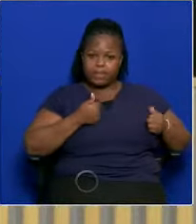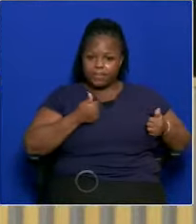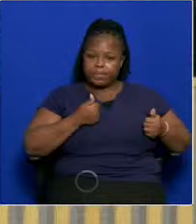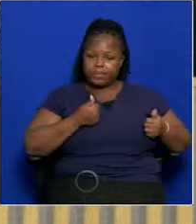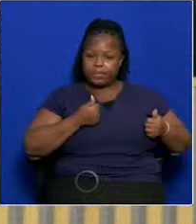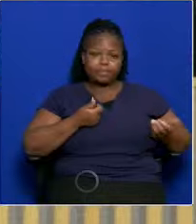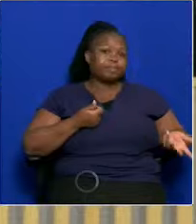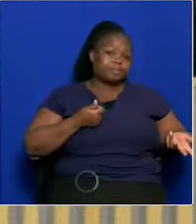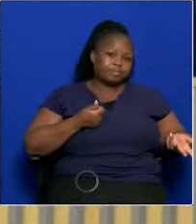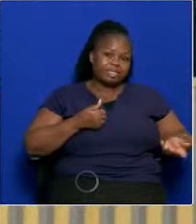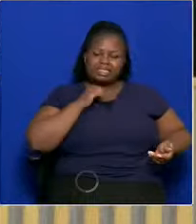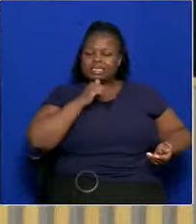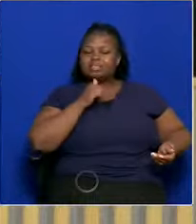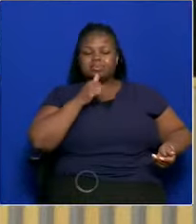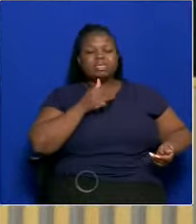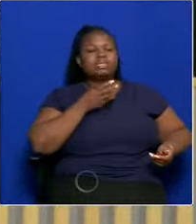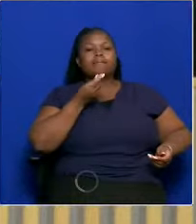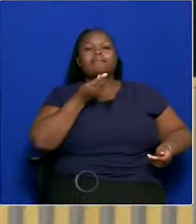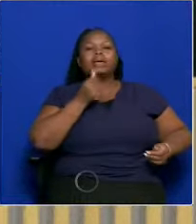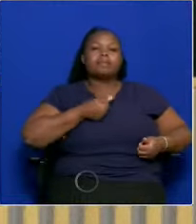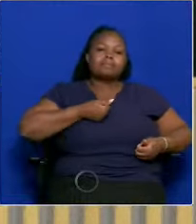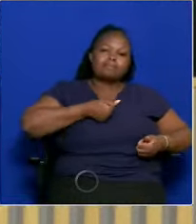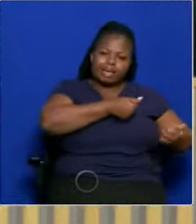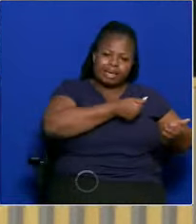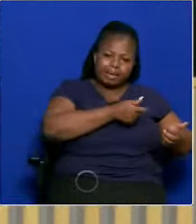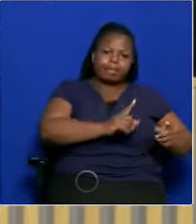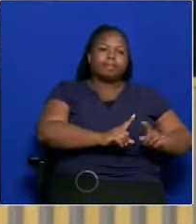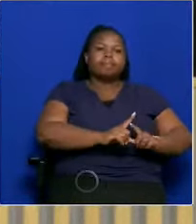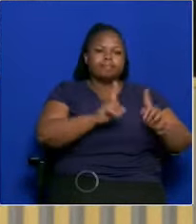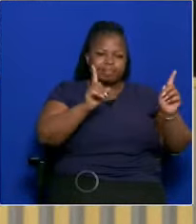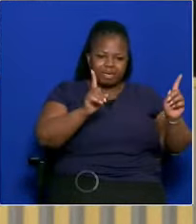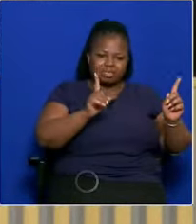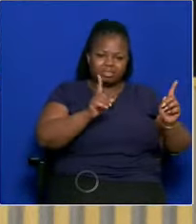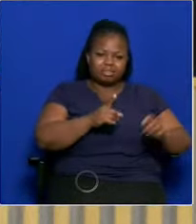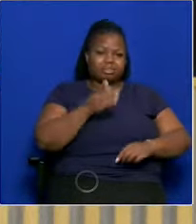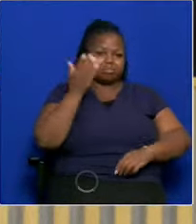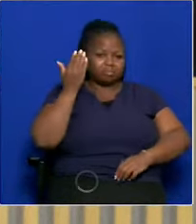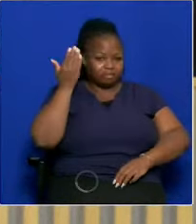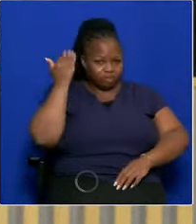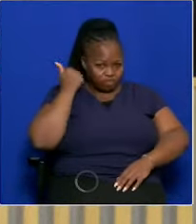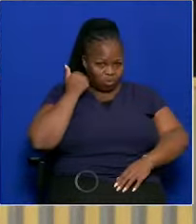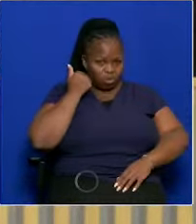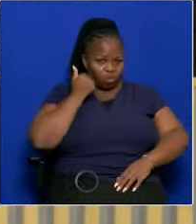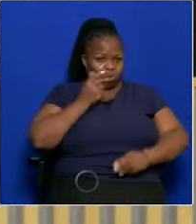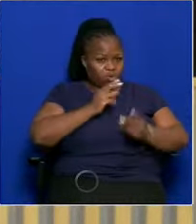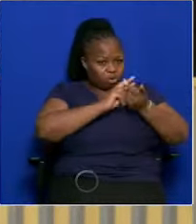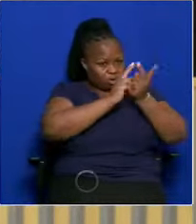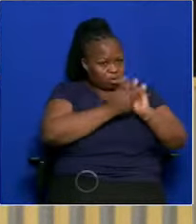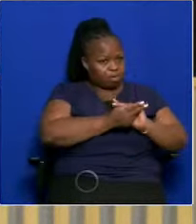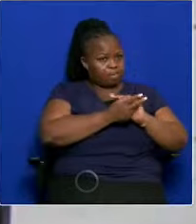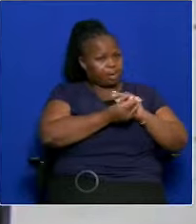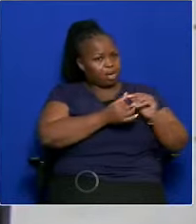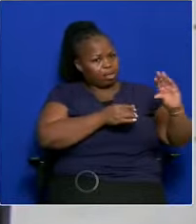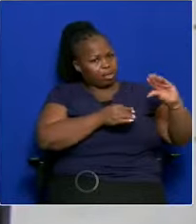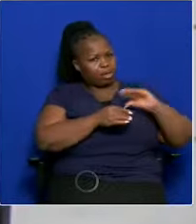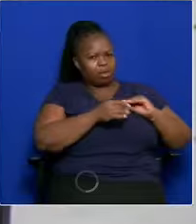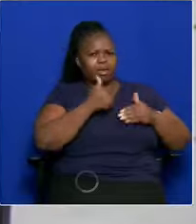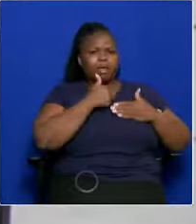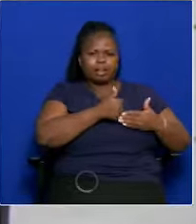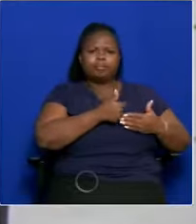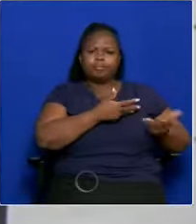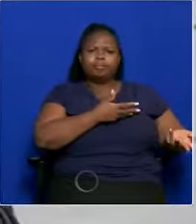repaid him, you were in a bind at some point, according to you, and he assisted you. So there is a